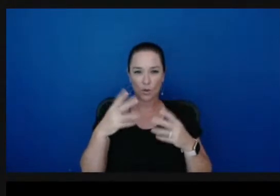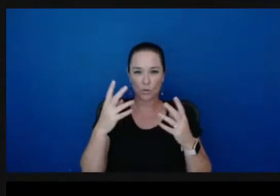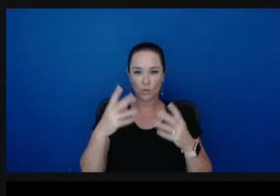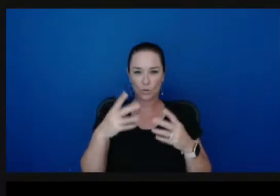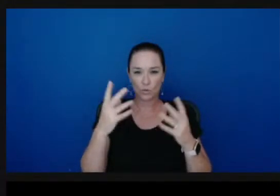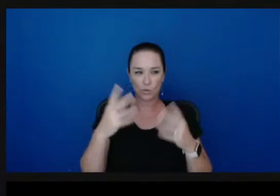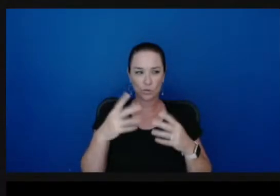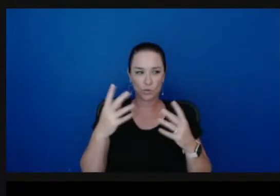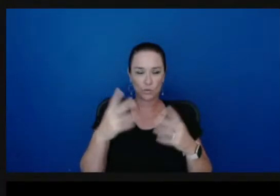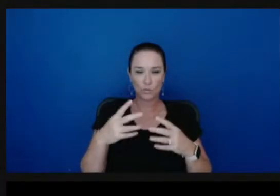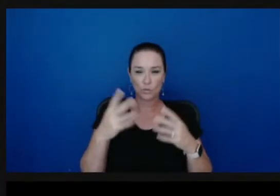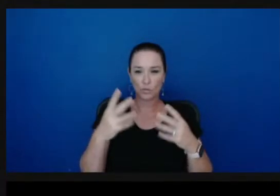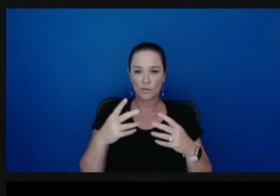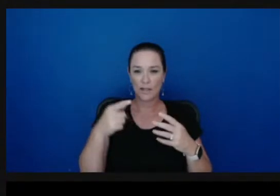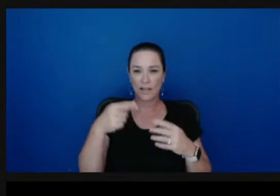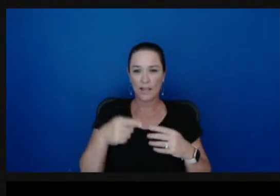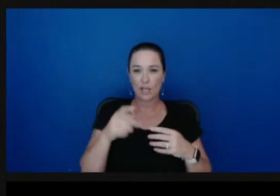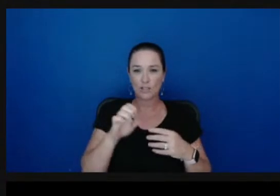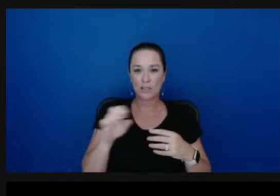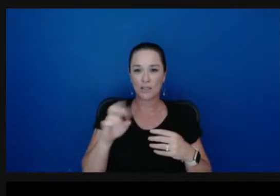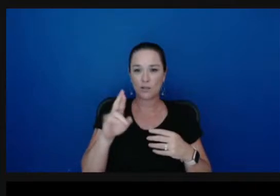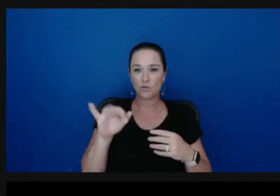let's see, here's our East Rift.